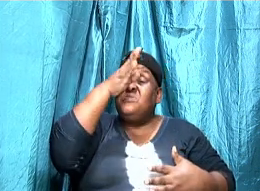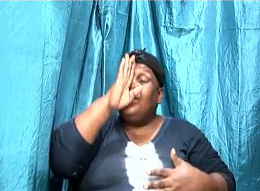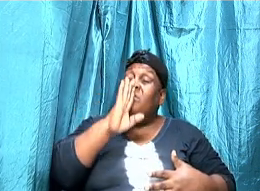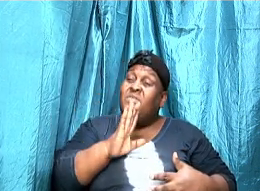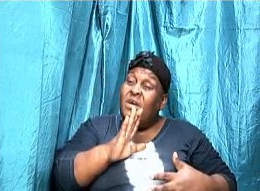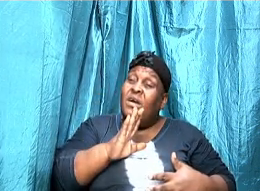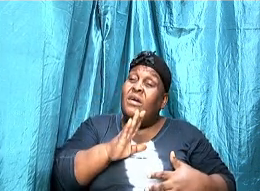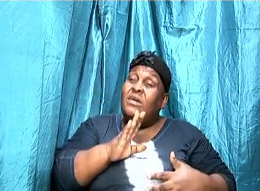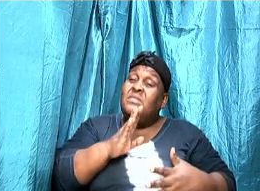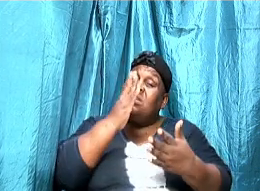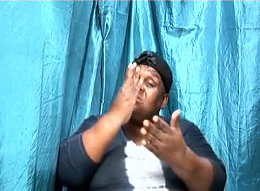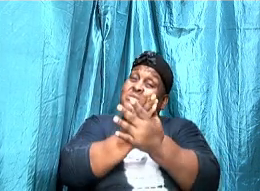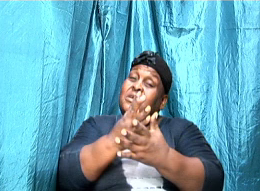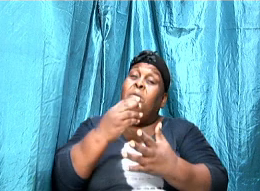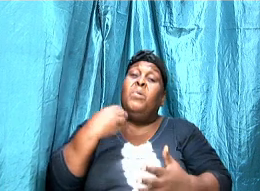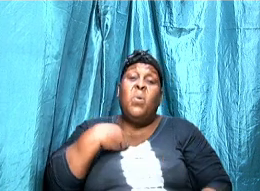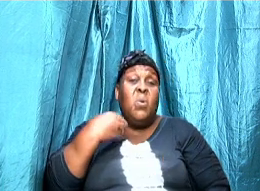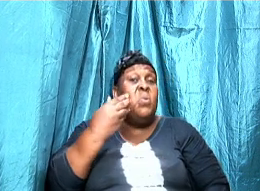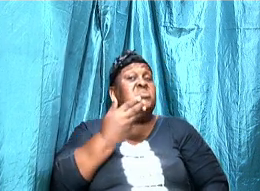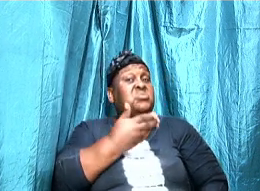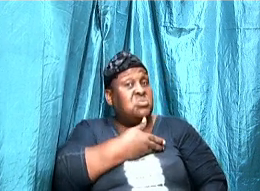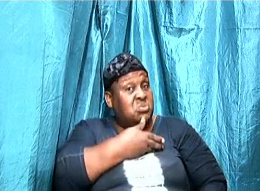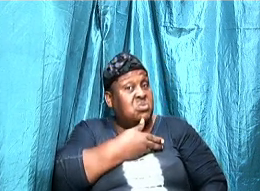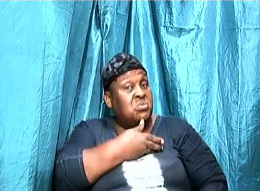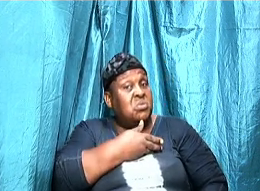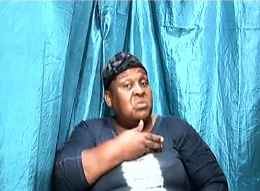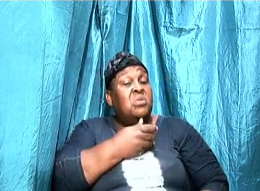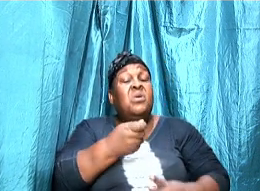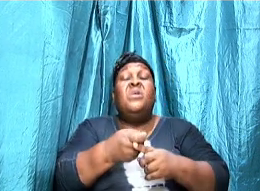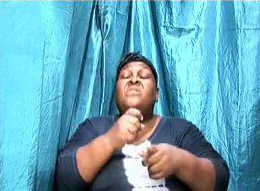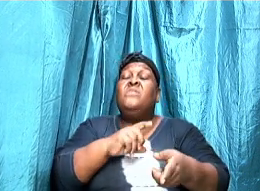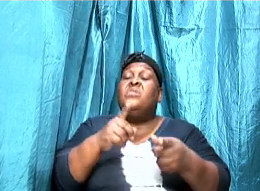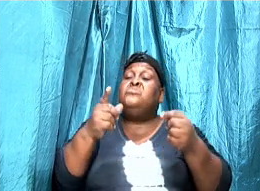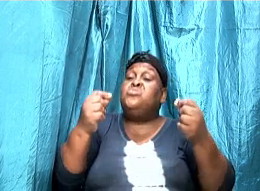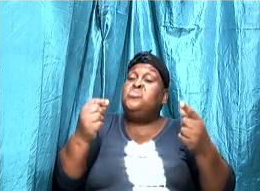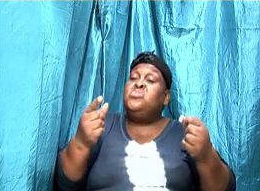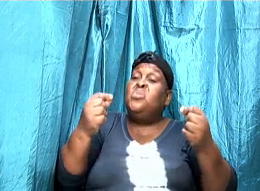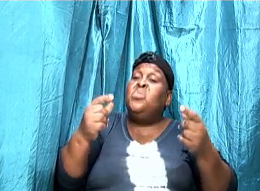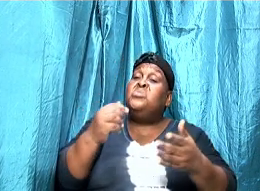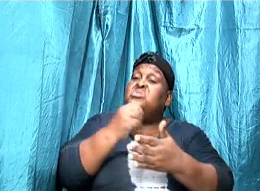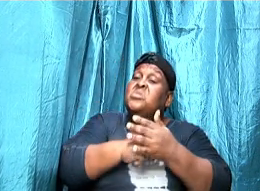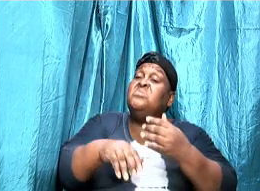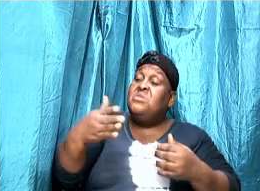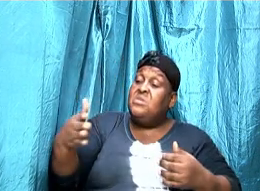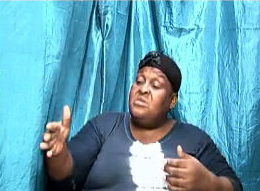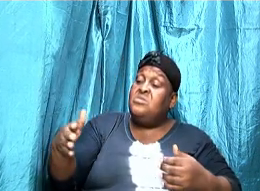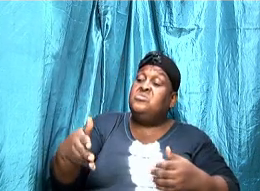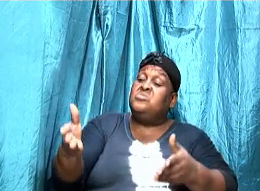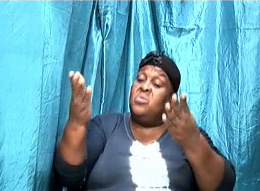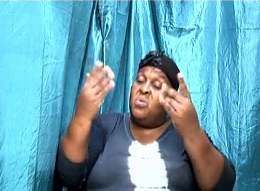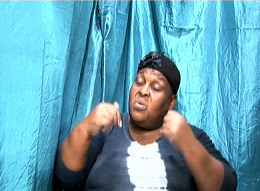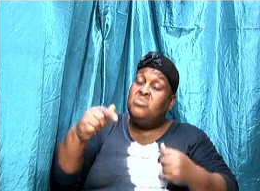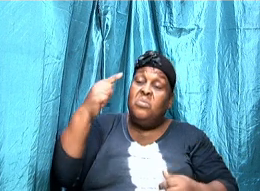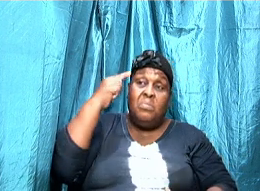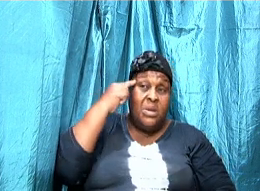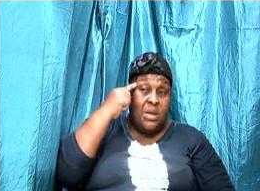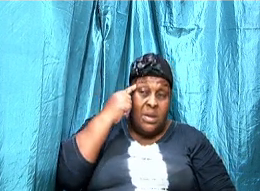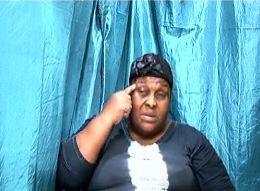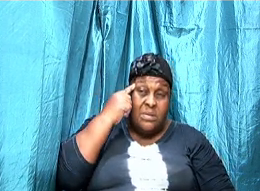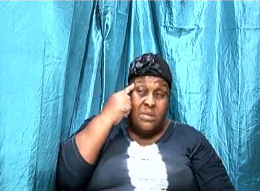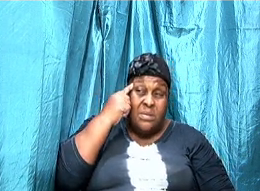us, that prevent us from doing some of the things that comes to our mind. And so,